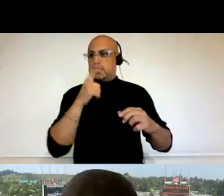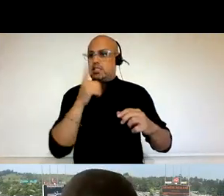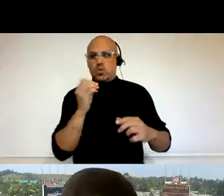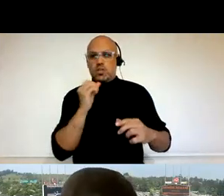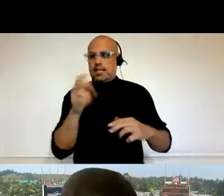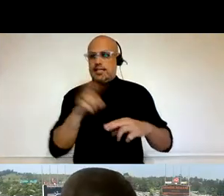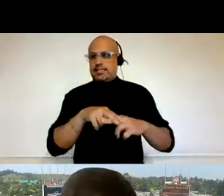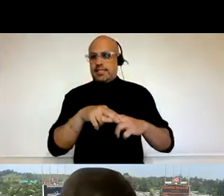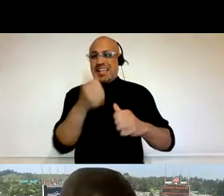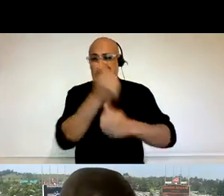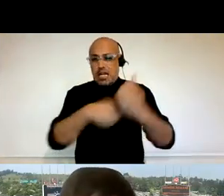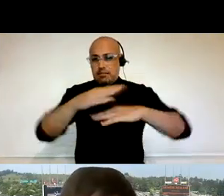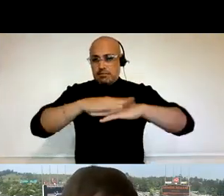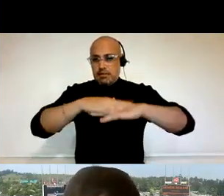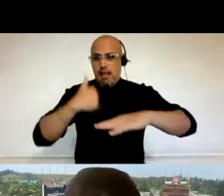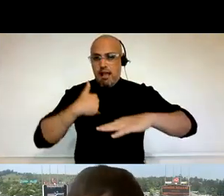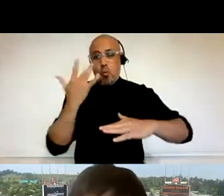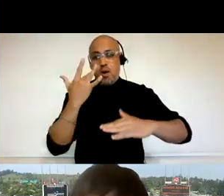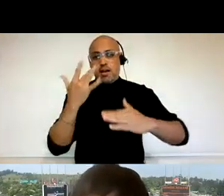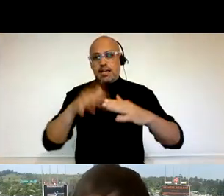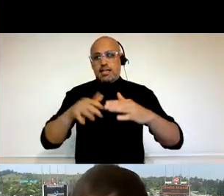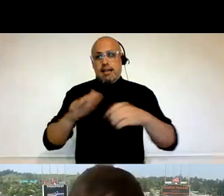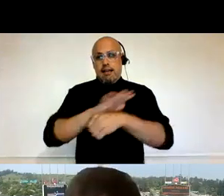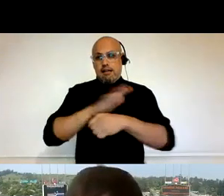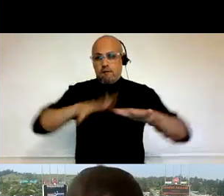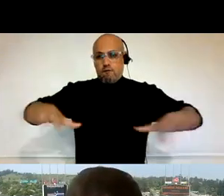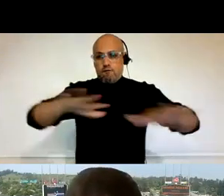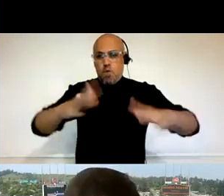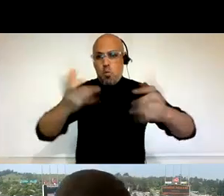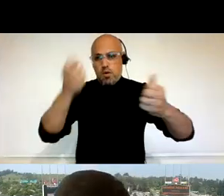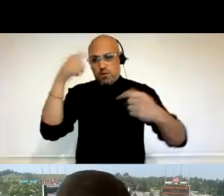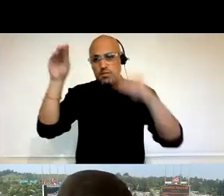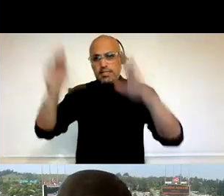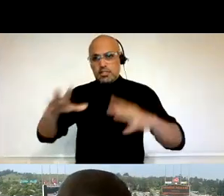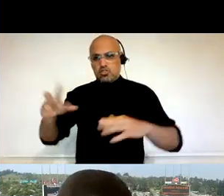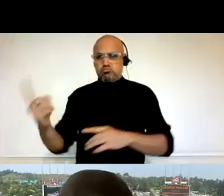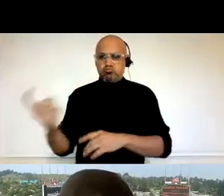we want to leave room for the teacher to be able to walk back and forth, to be able to address the students and